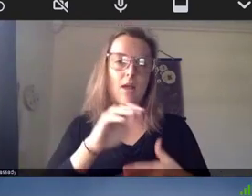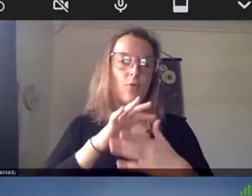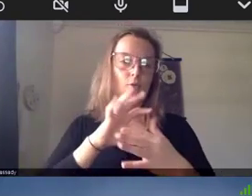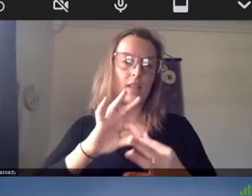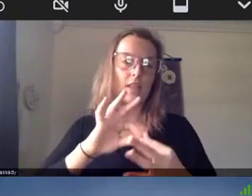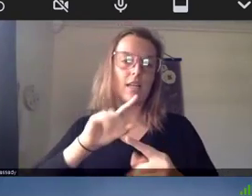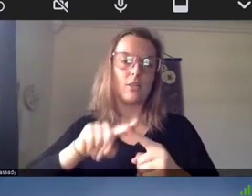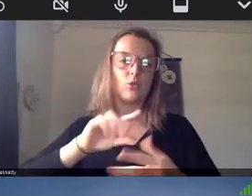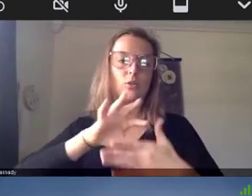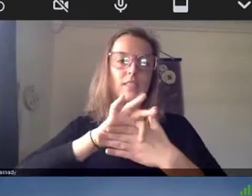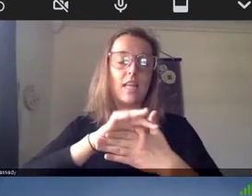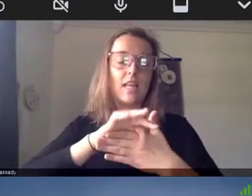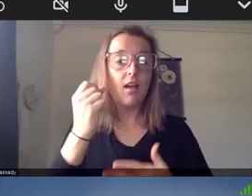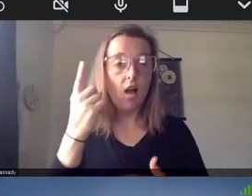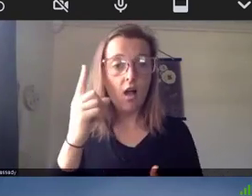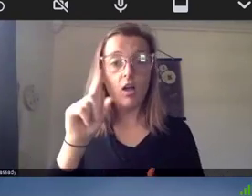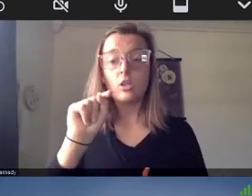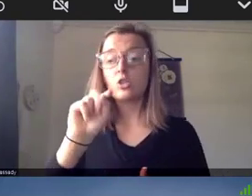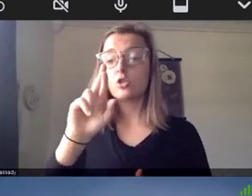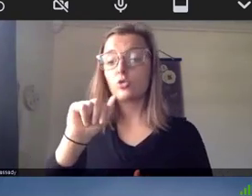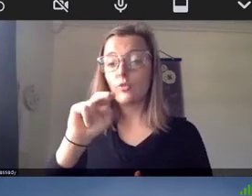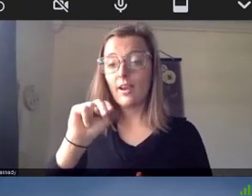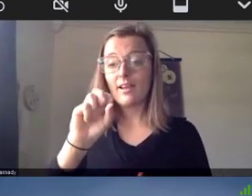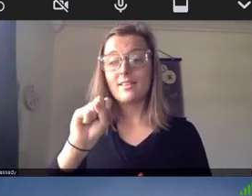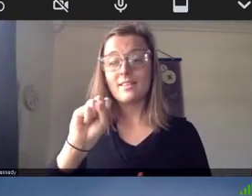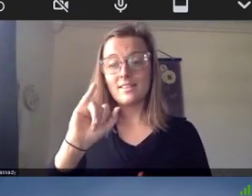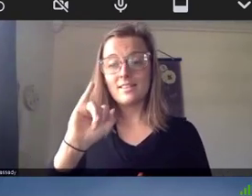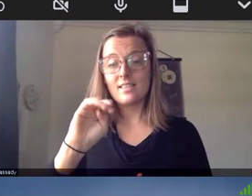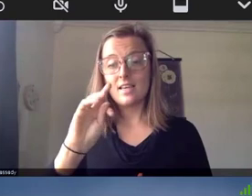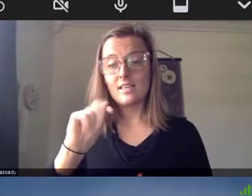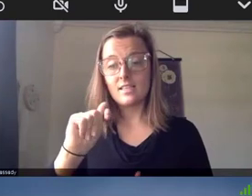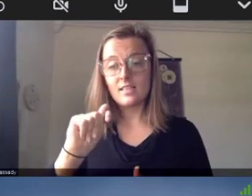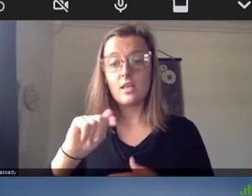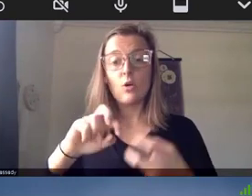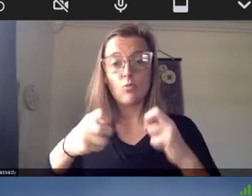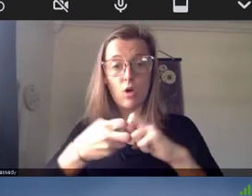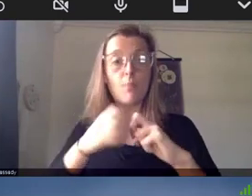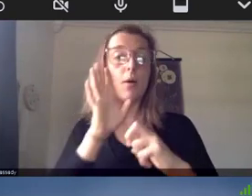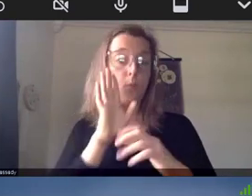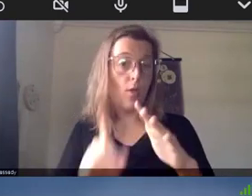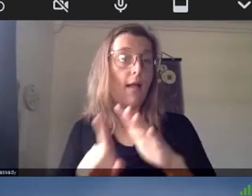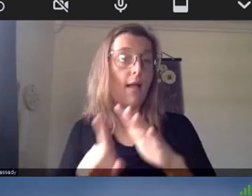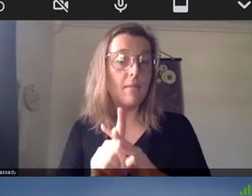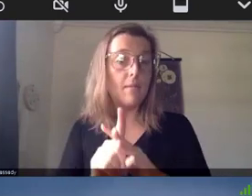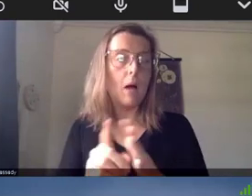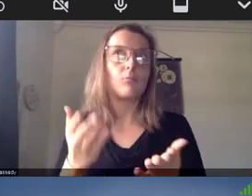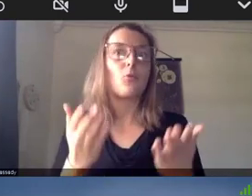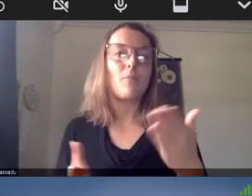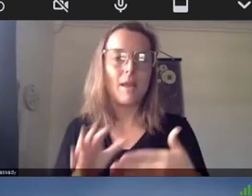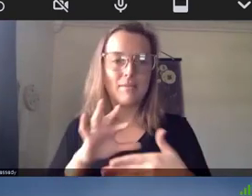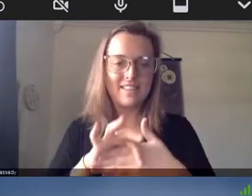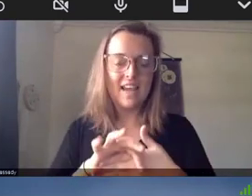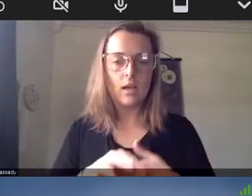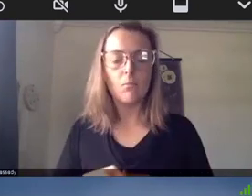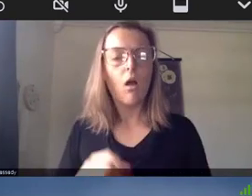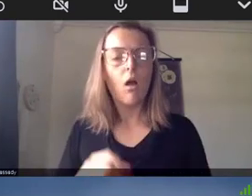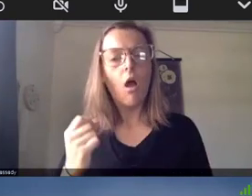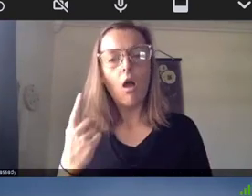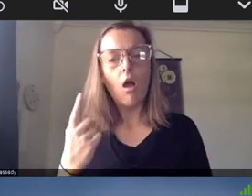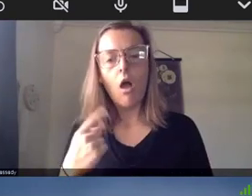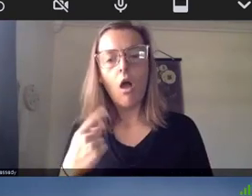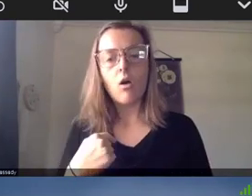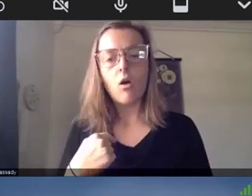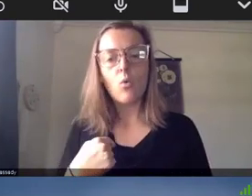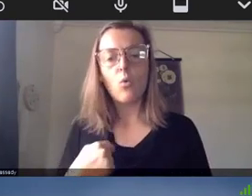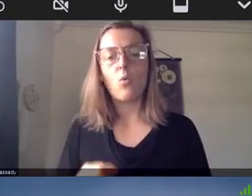it, although it does sometimes make me hungry. I don't know that we're not really thinking about the exam in